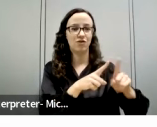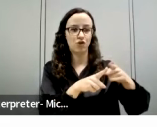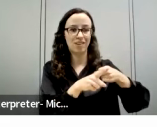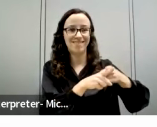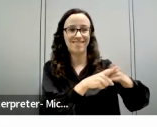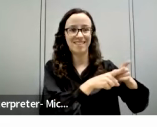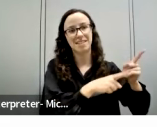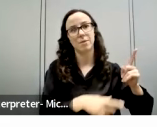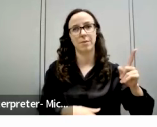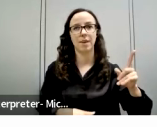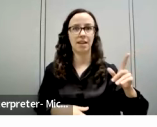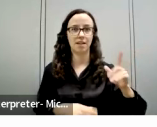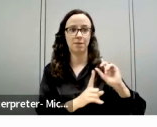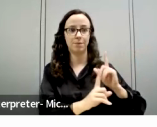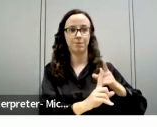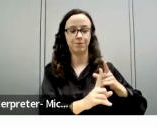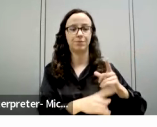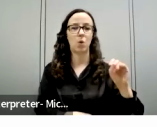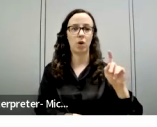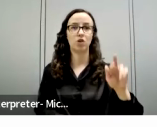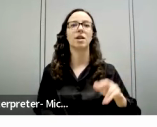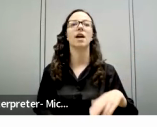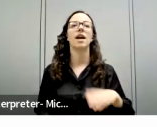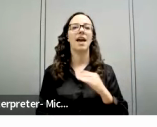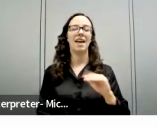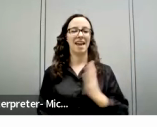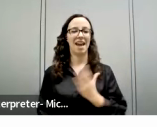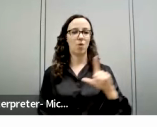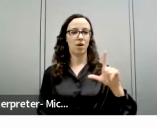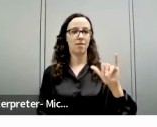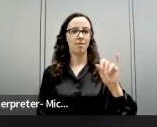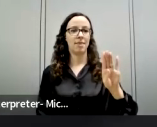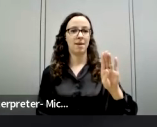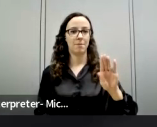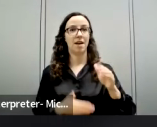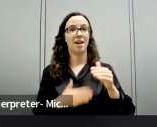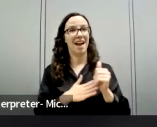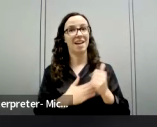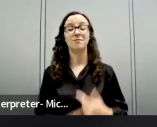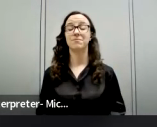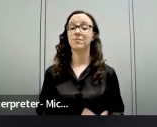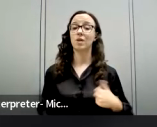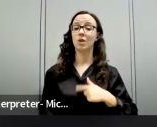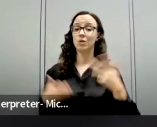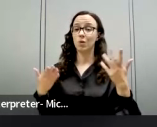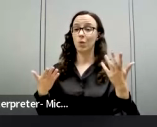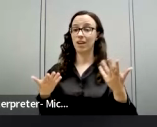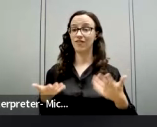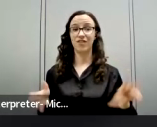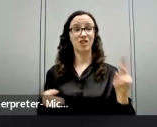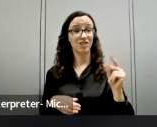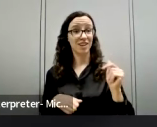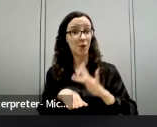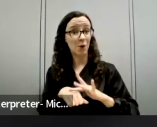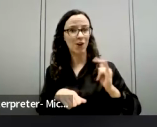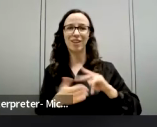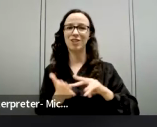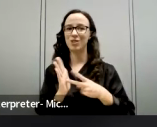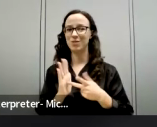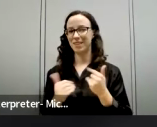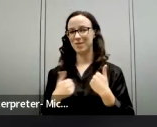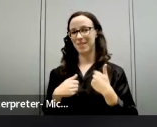LibGuide at Clovis. I think other schools might have their own as well. All right, so we finished a little bit early, but that just means we